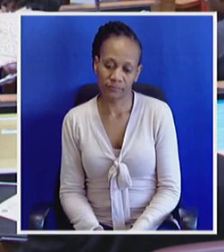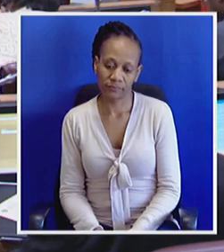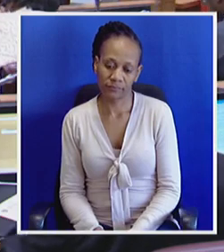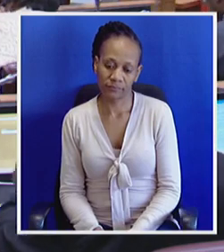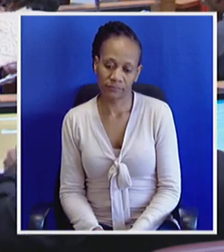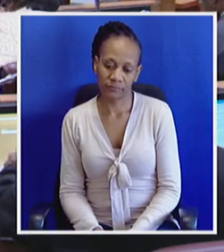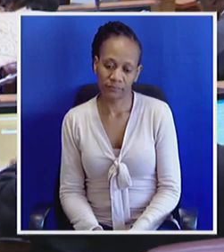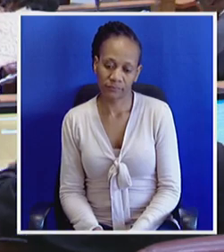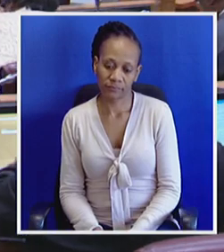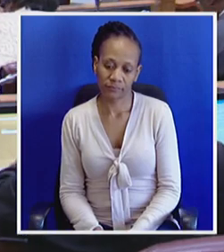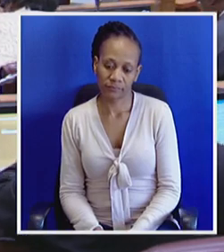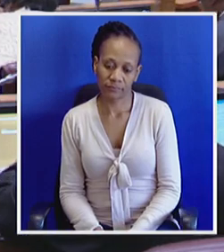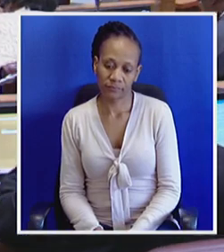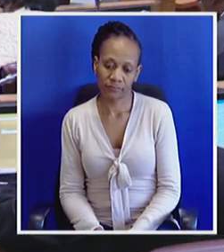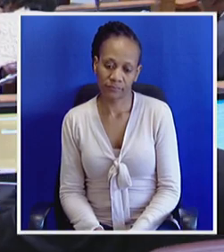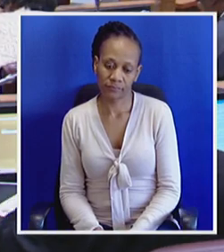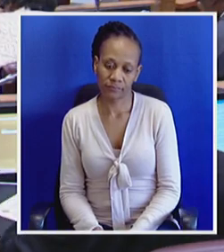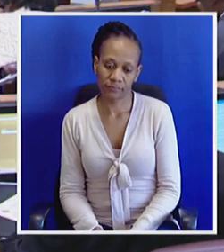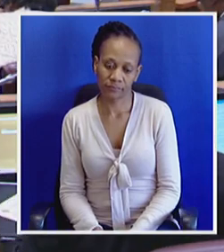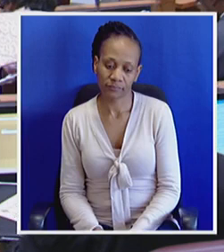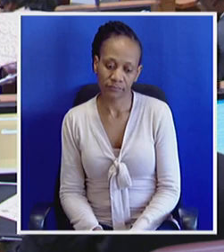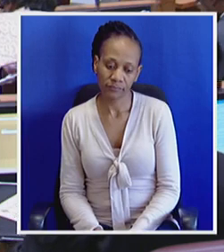Order. Order.